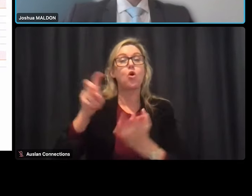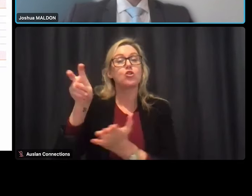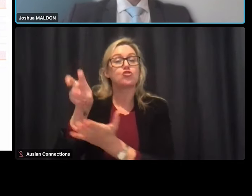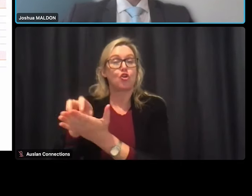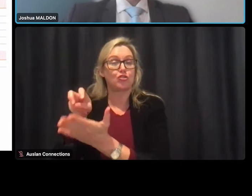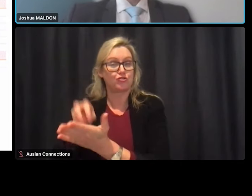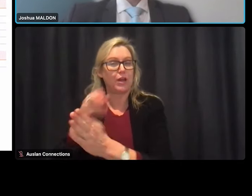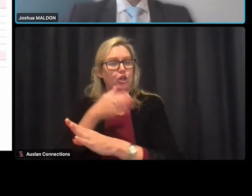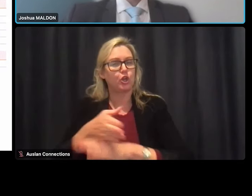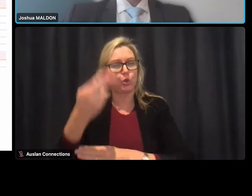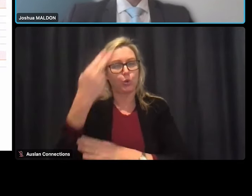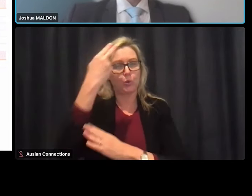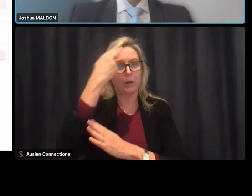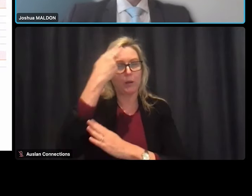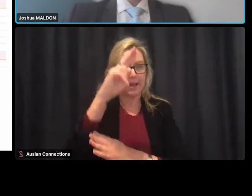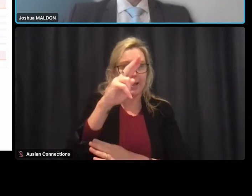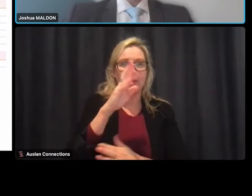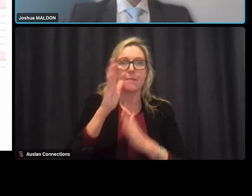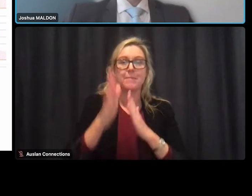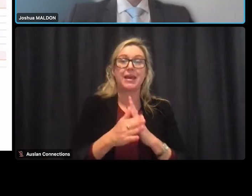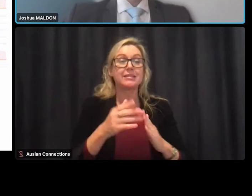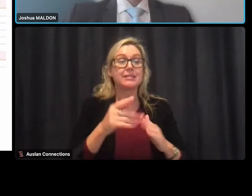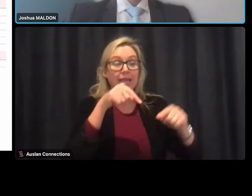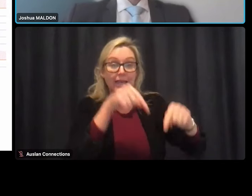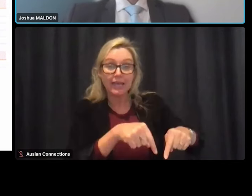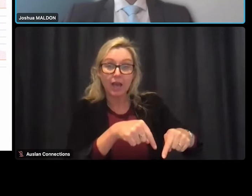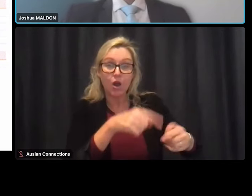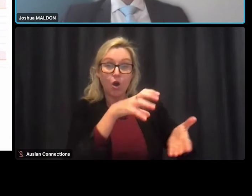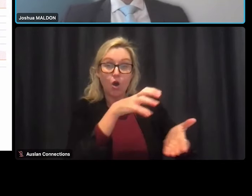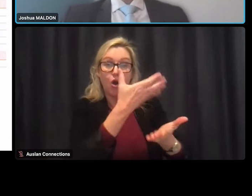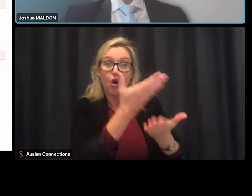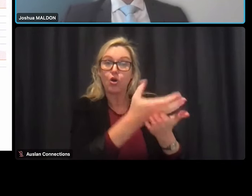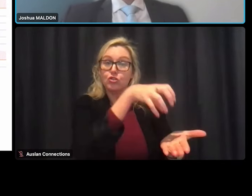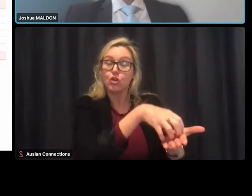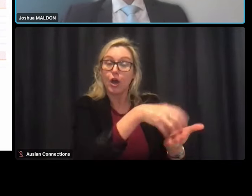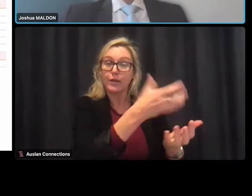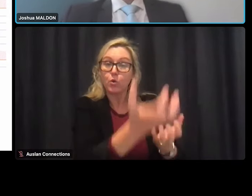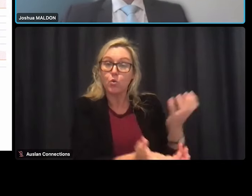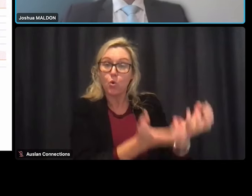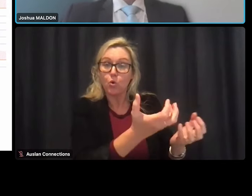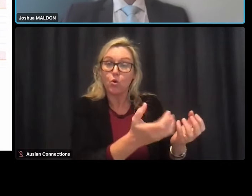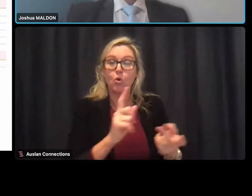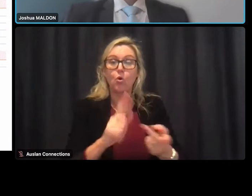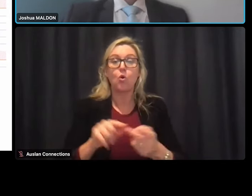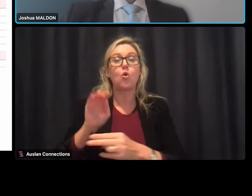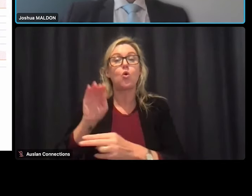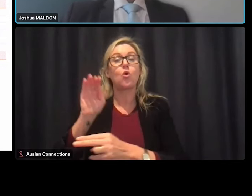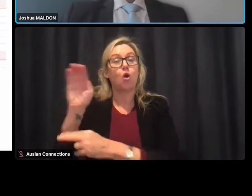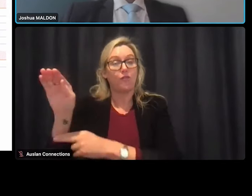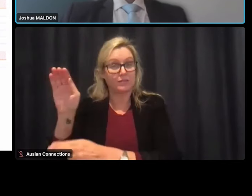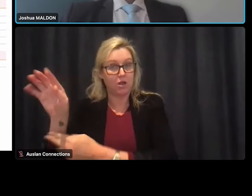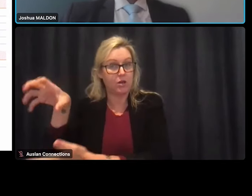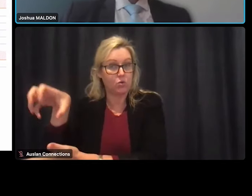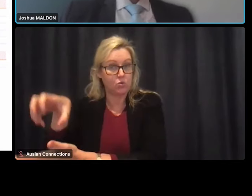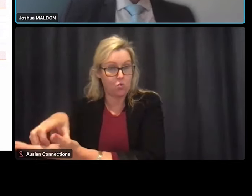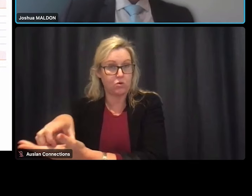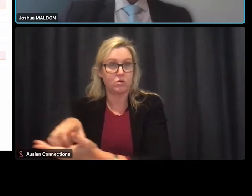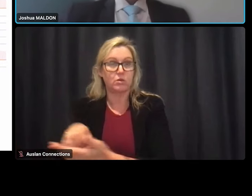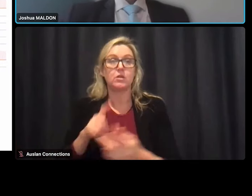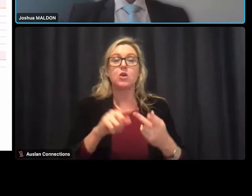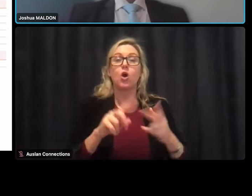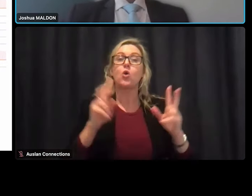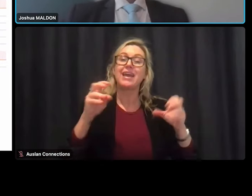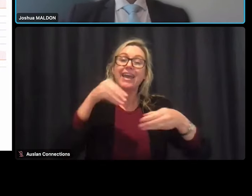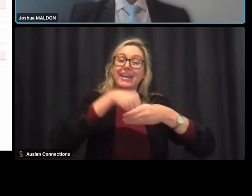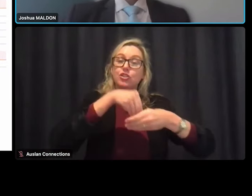are split by whether the cooking is done on or off-site. So what do we mean by internal catering? So internal